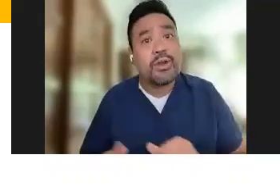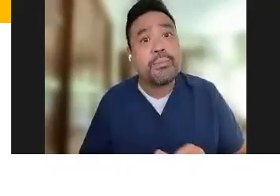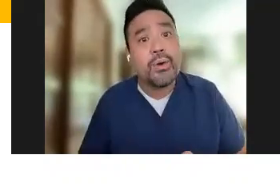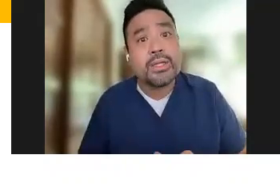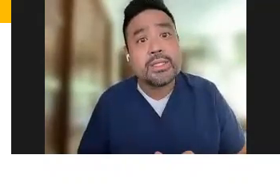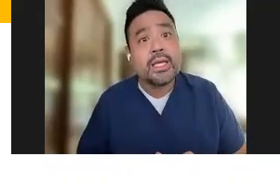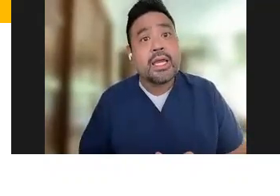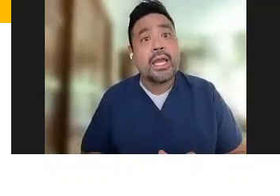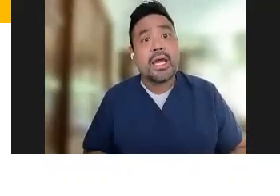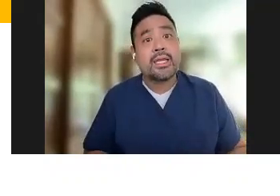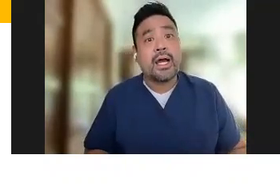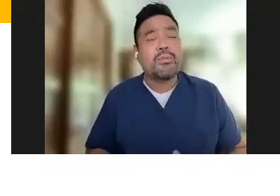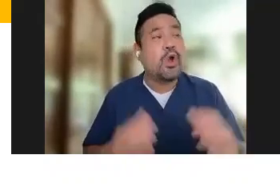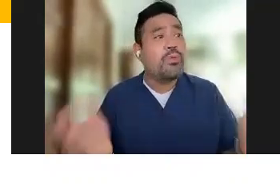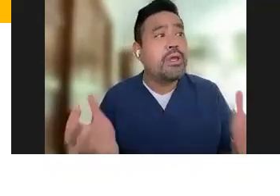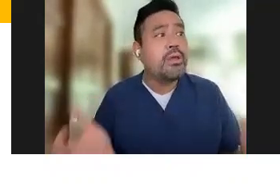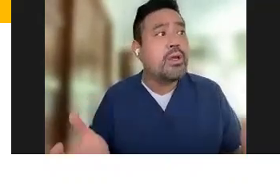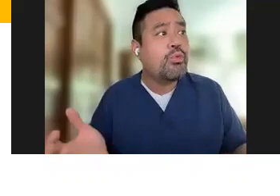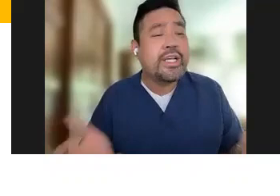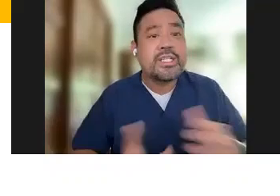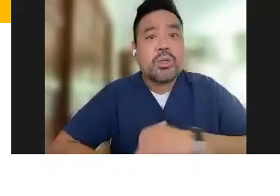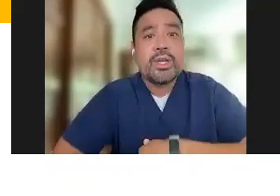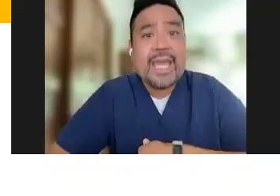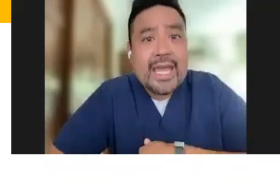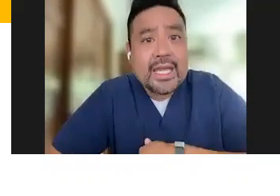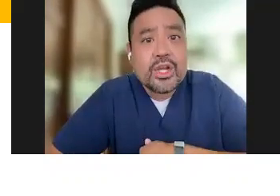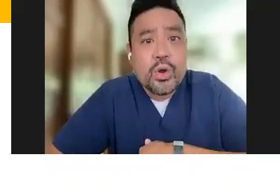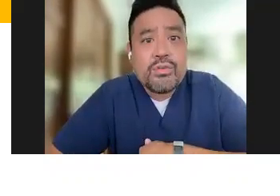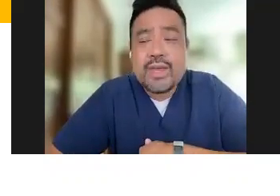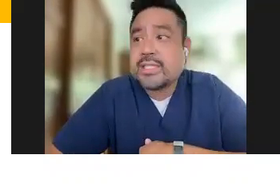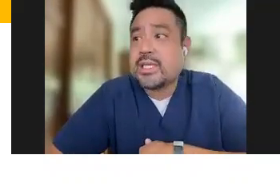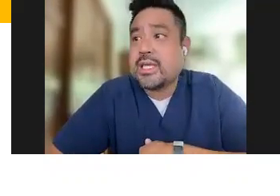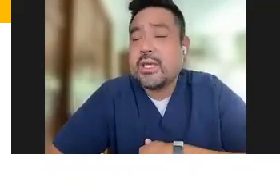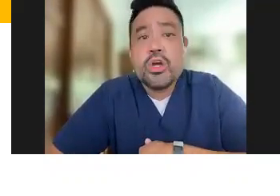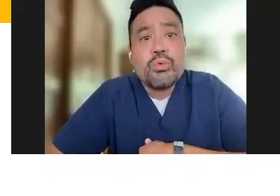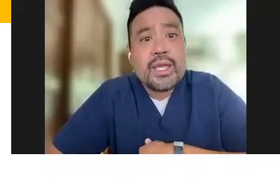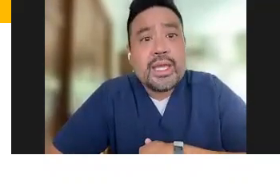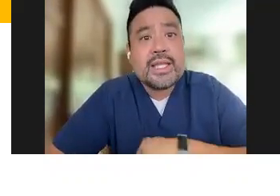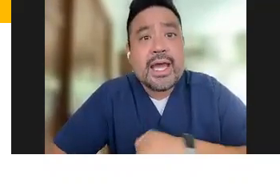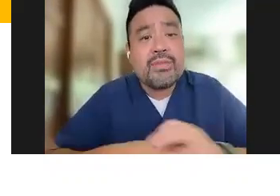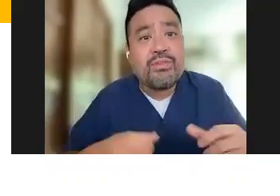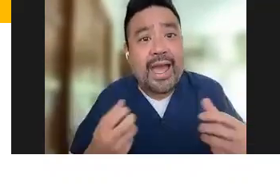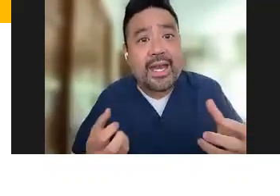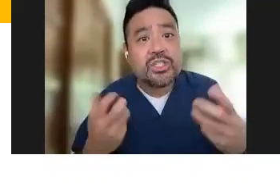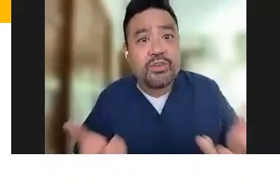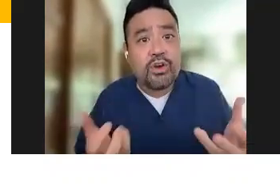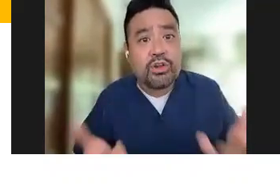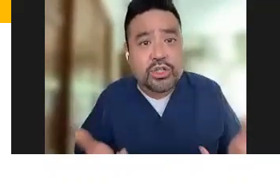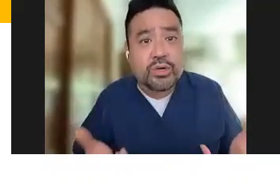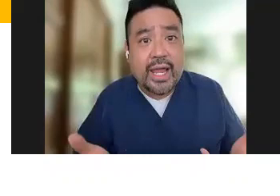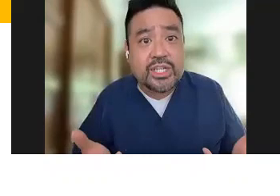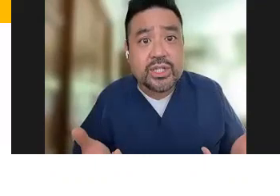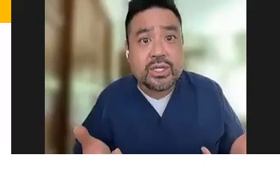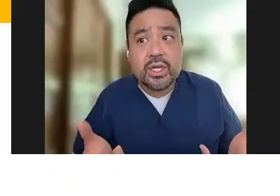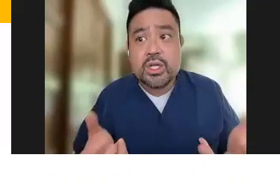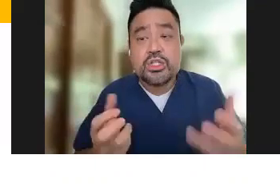it's different components. And the only reason someone can't get a COVID vaccine really is that they've had a severe